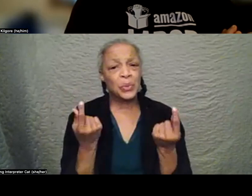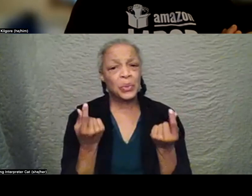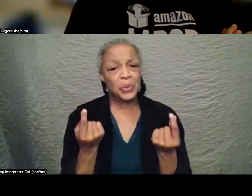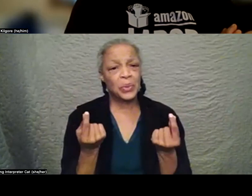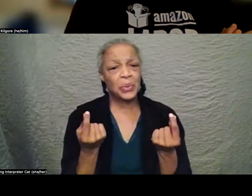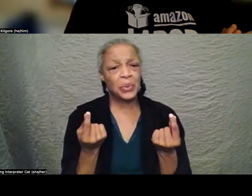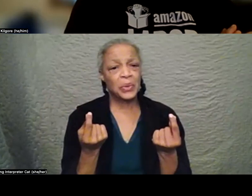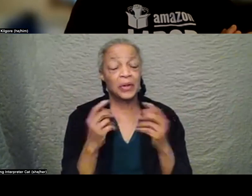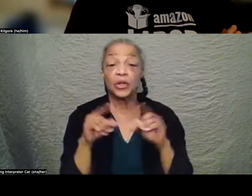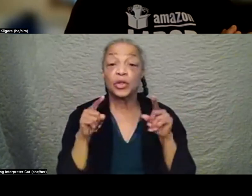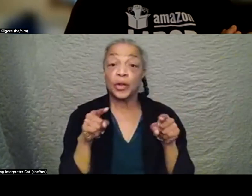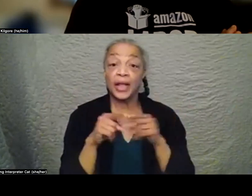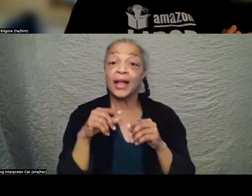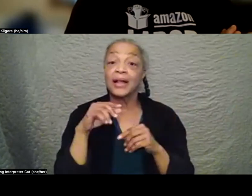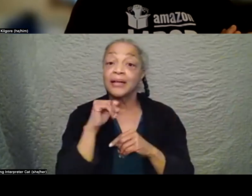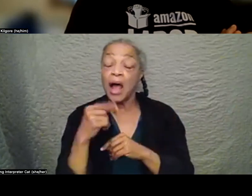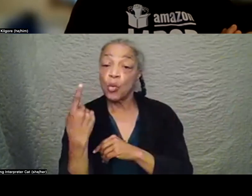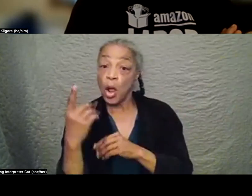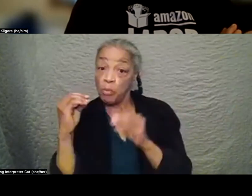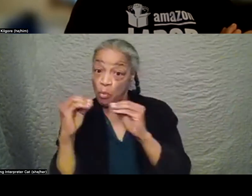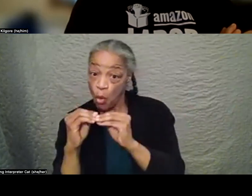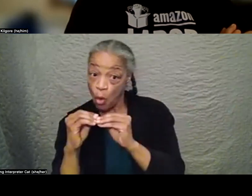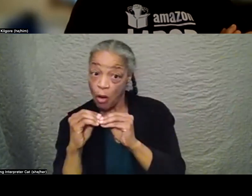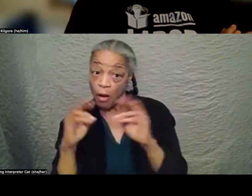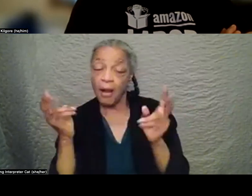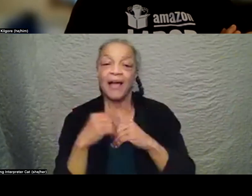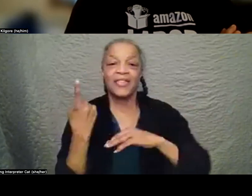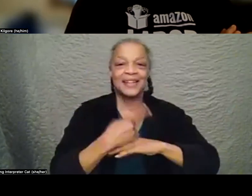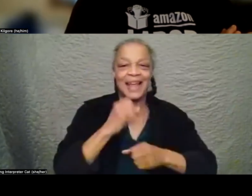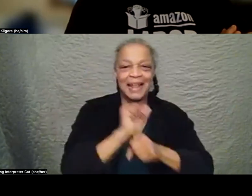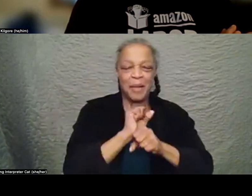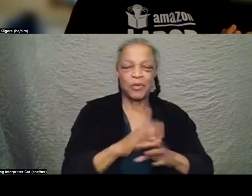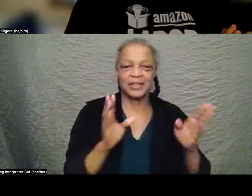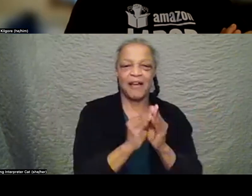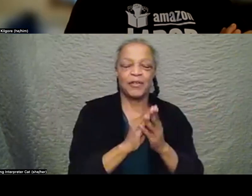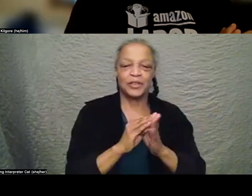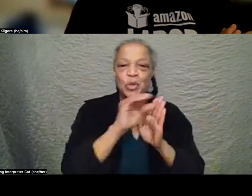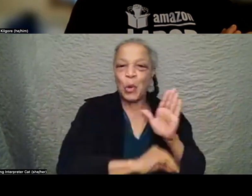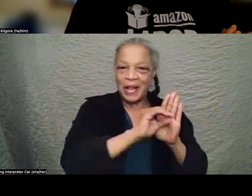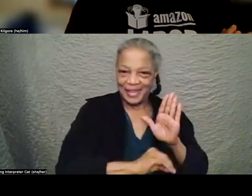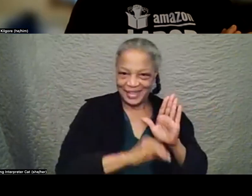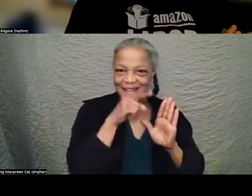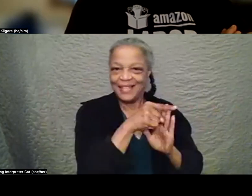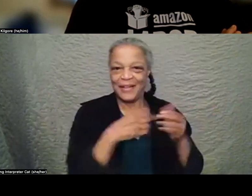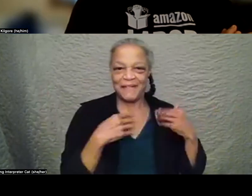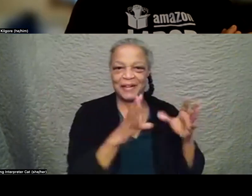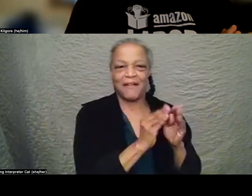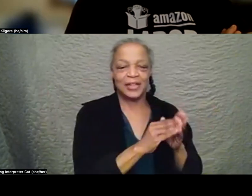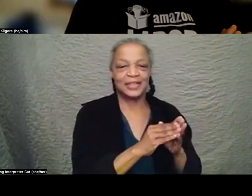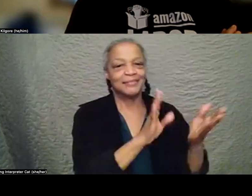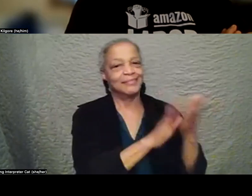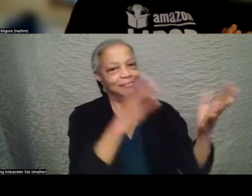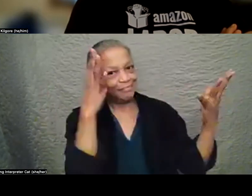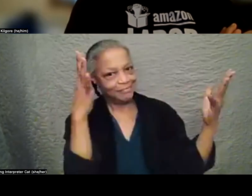Not One More campaign, I actually worked at the Congress of Day Laborers in New Orleans. Shout out to a lot of the New Orleans folks that are part of